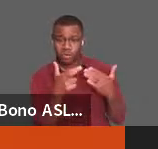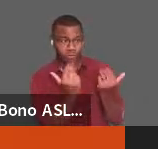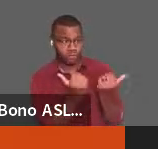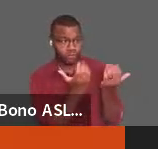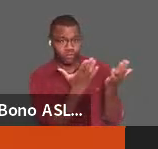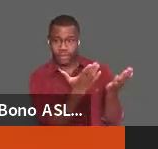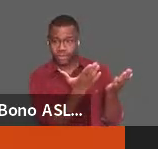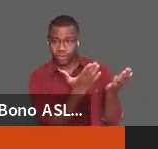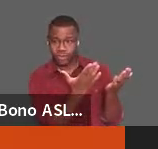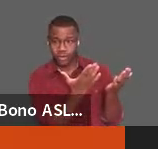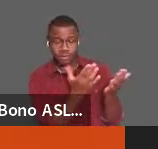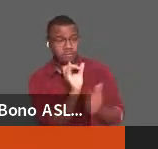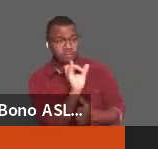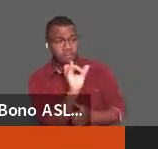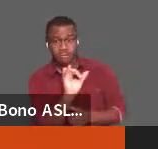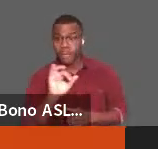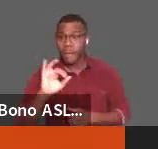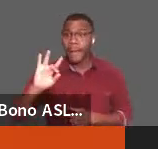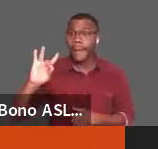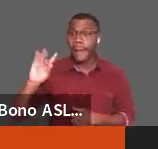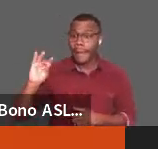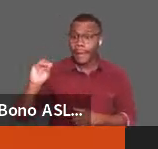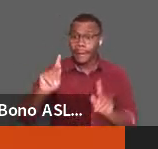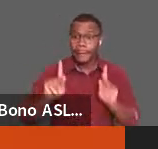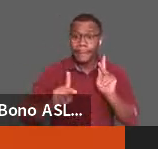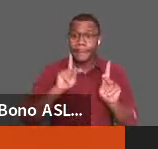we have 80 responses.